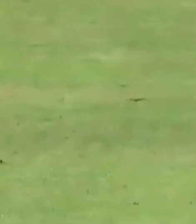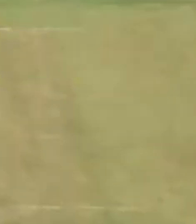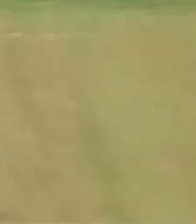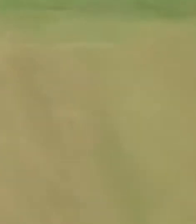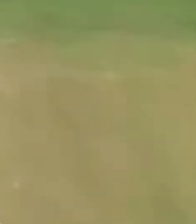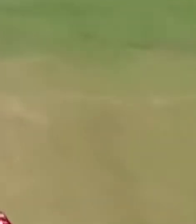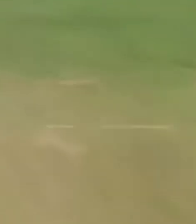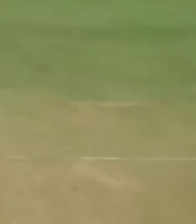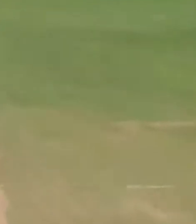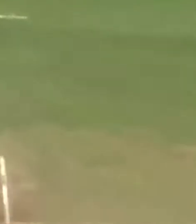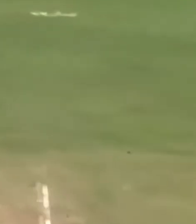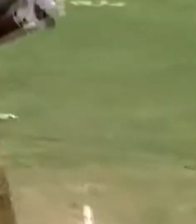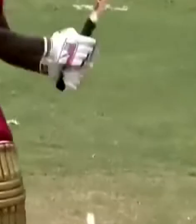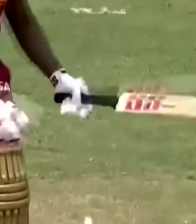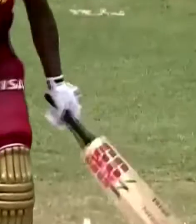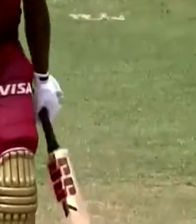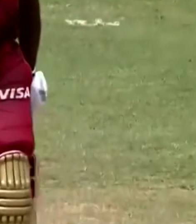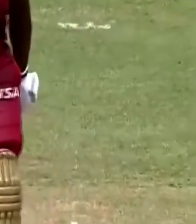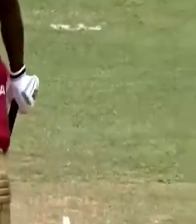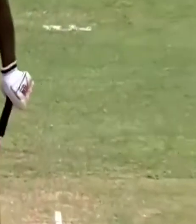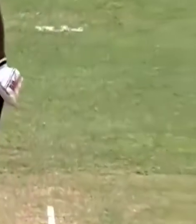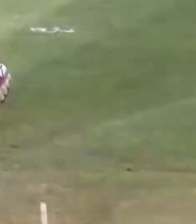after today's defeat by the Patriots.